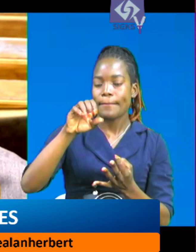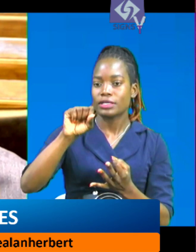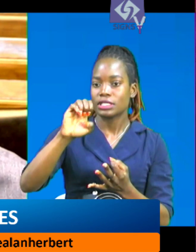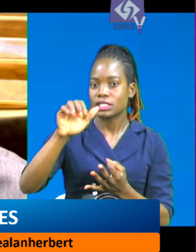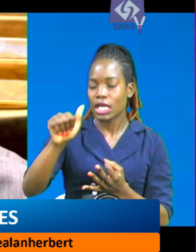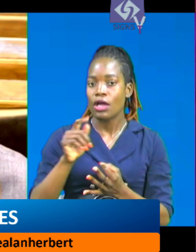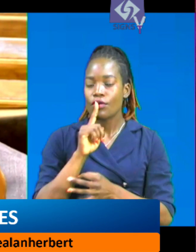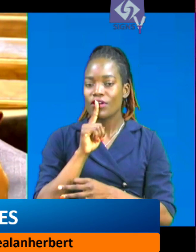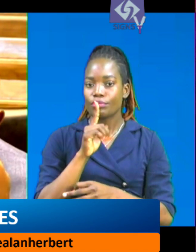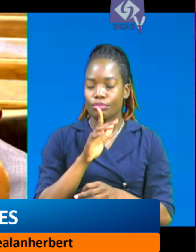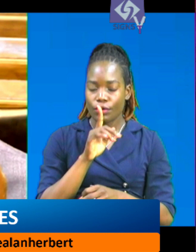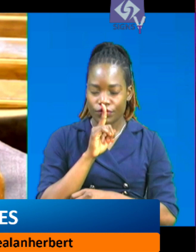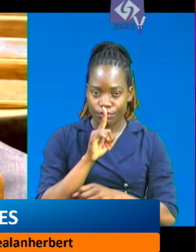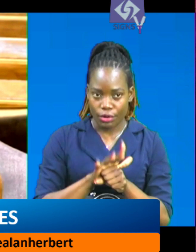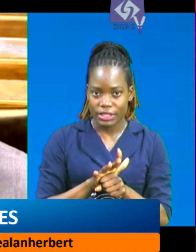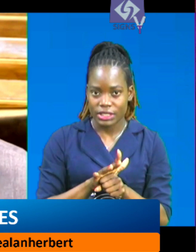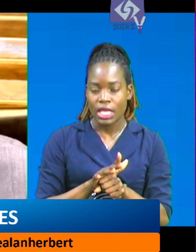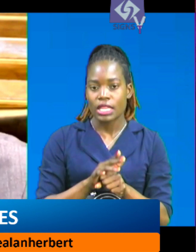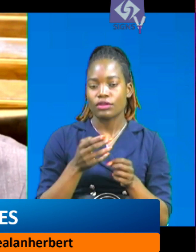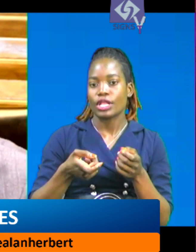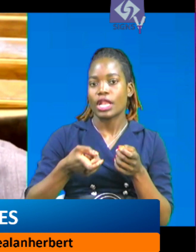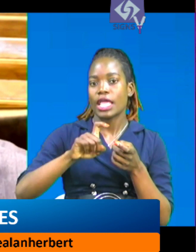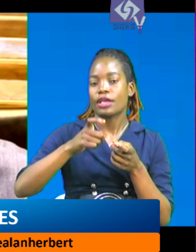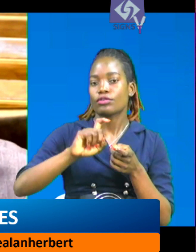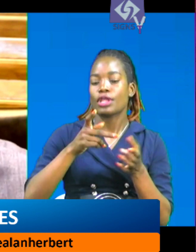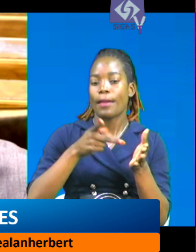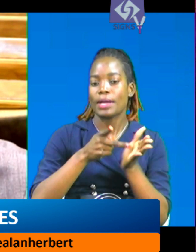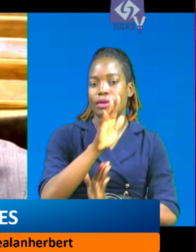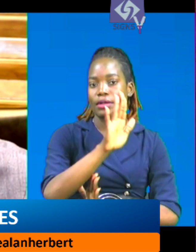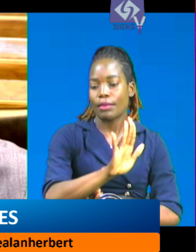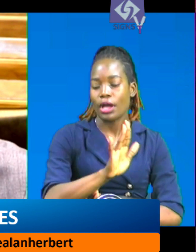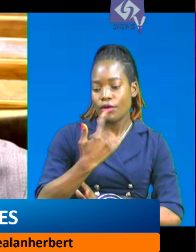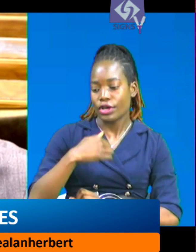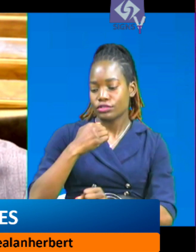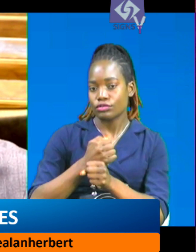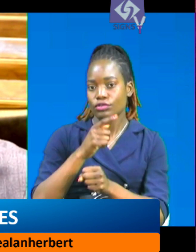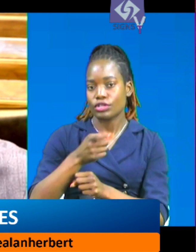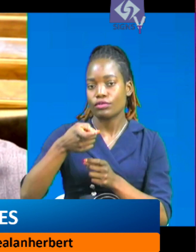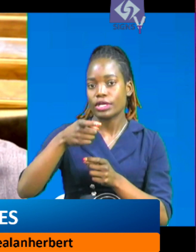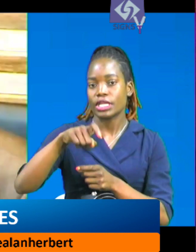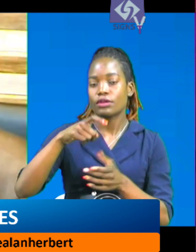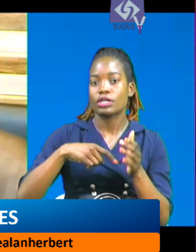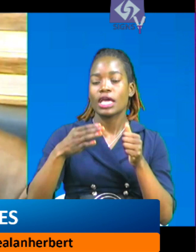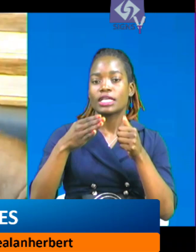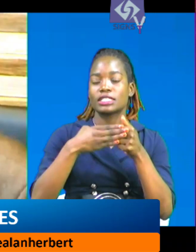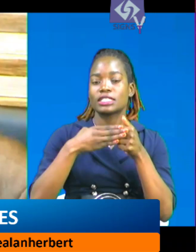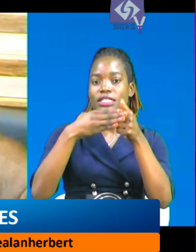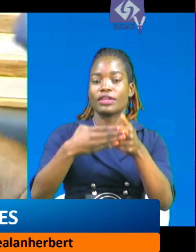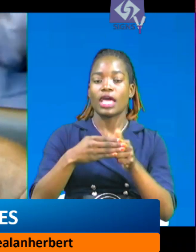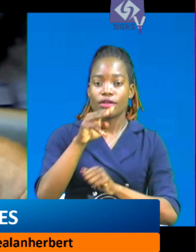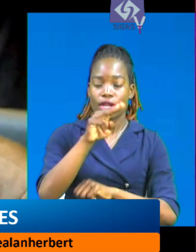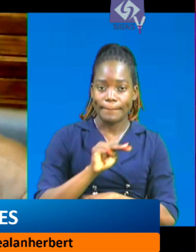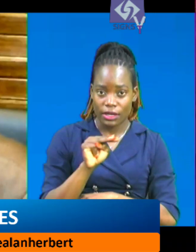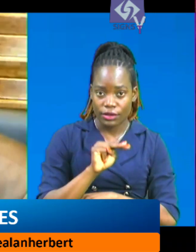examiners that we shall enhance their payment. For us to be able to do this, we shall need an additional 700 million. We have